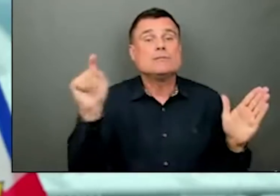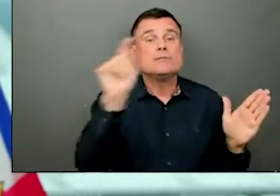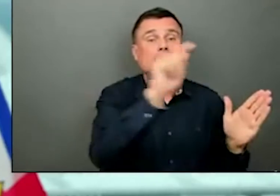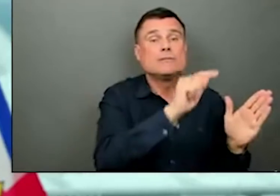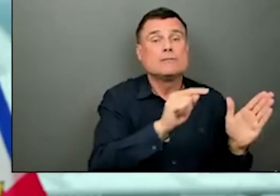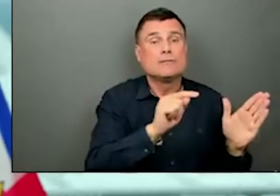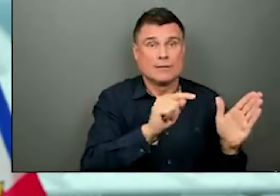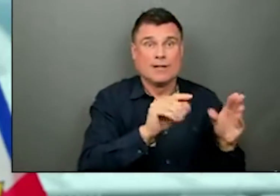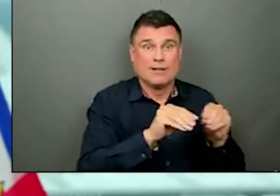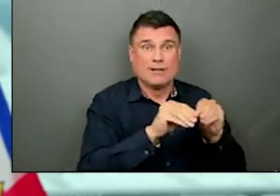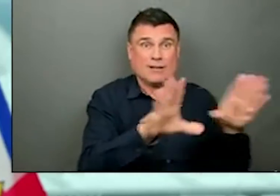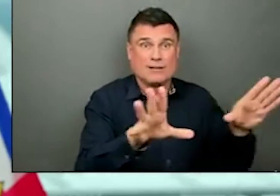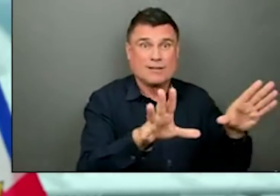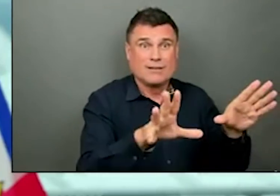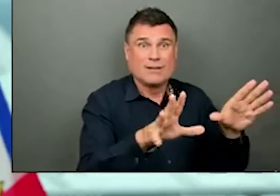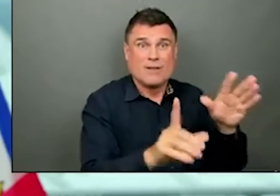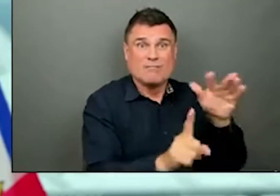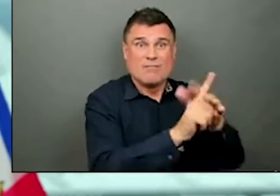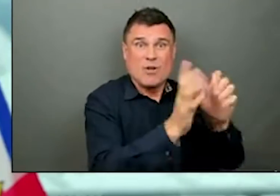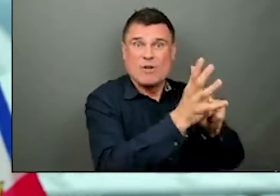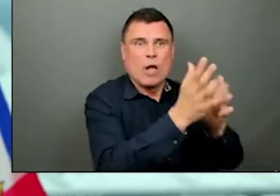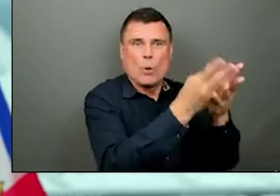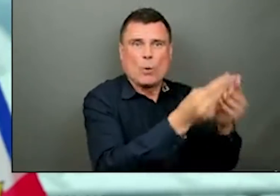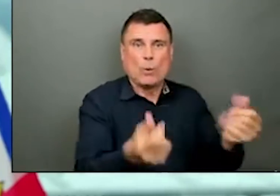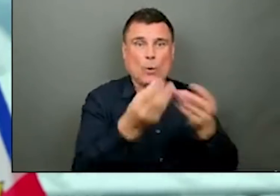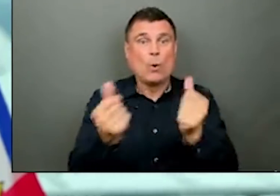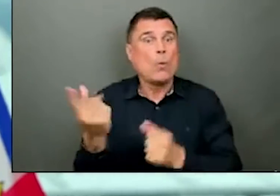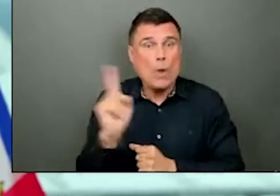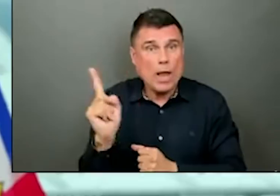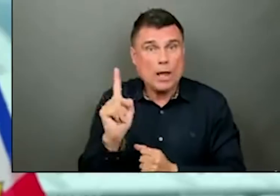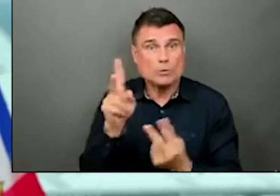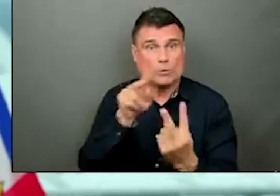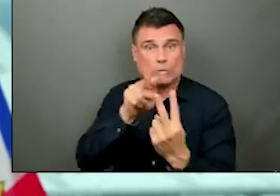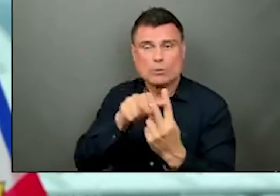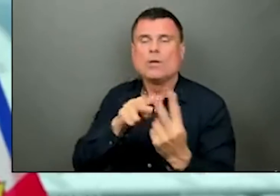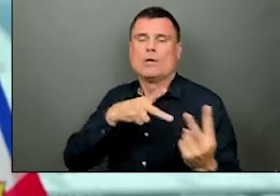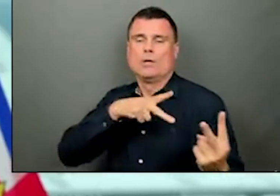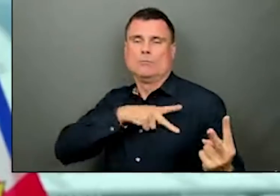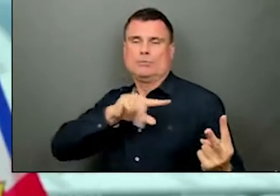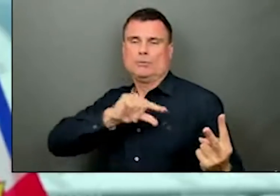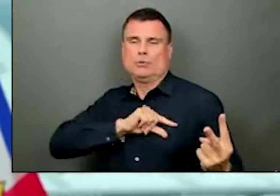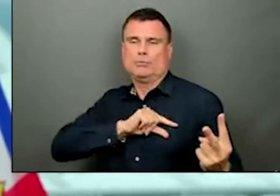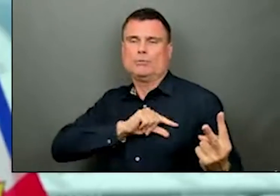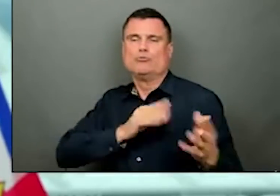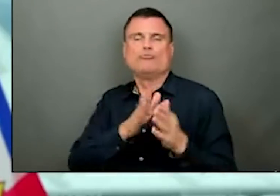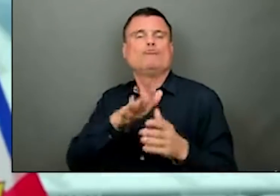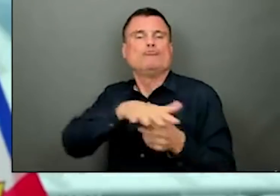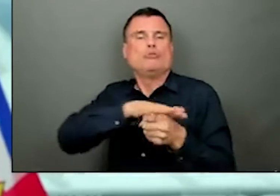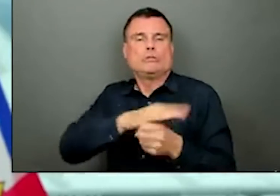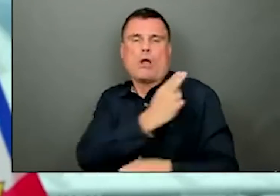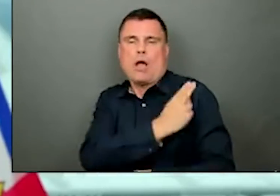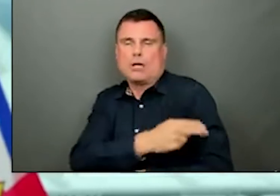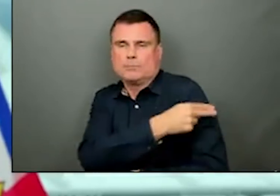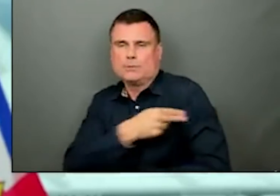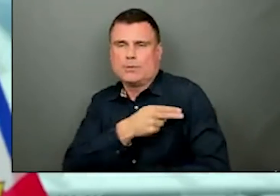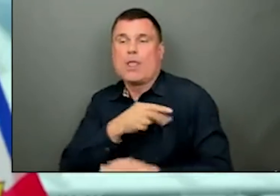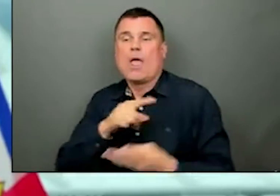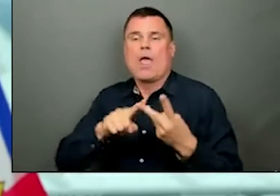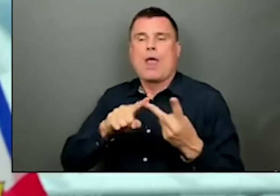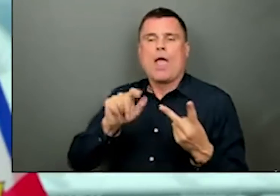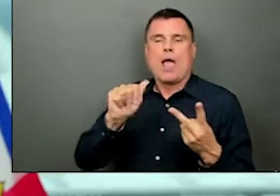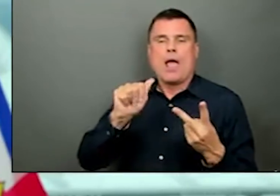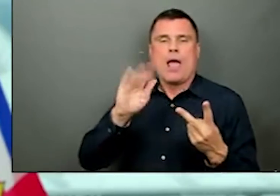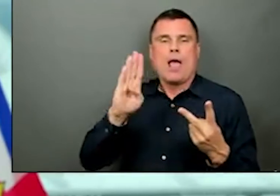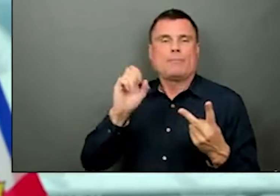over, and we have 1 new outbreak at Lionsgate Hospital. That leaves us with 8 active outbreaks in long-term